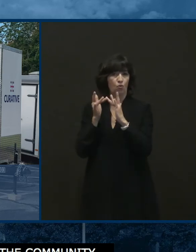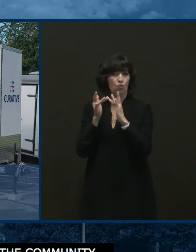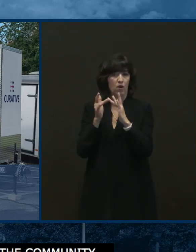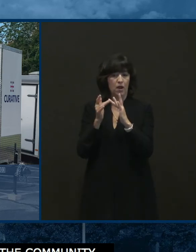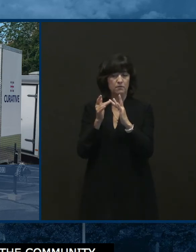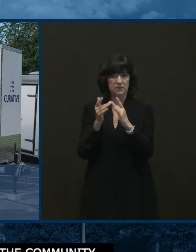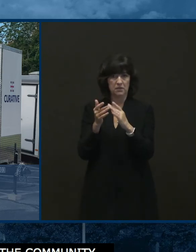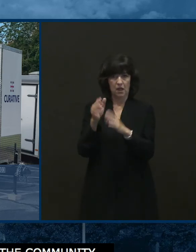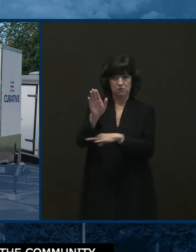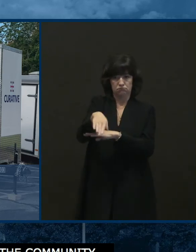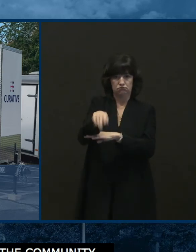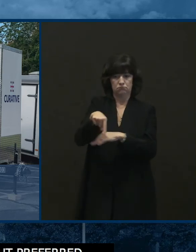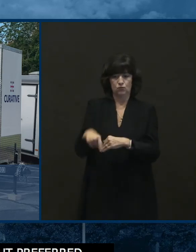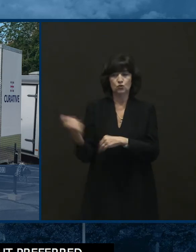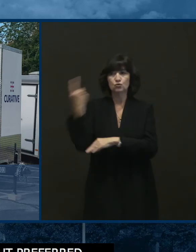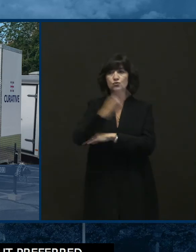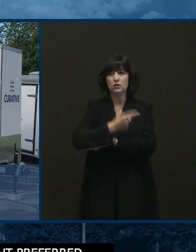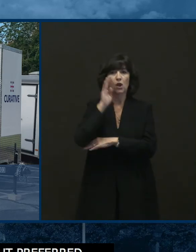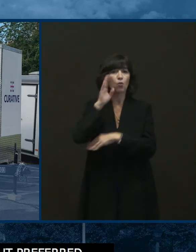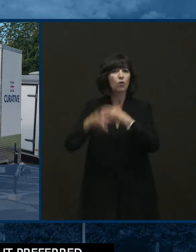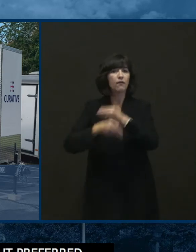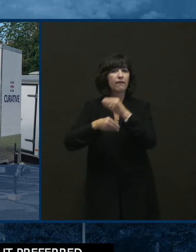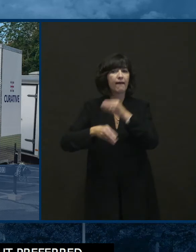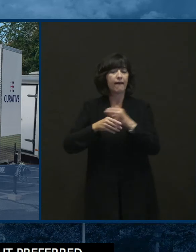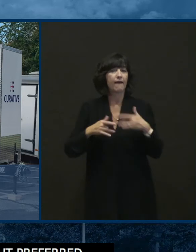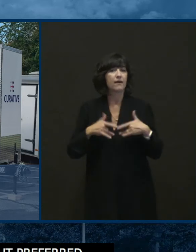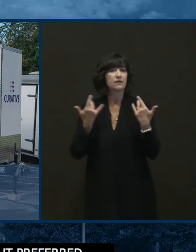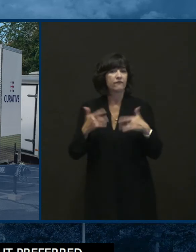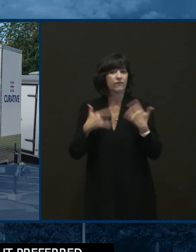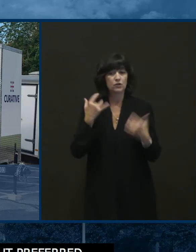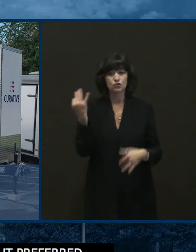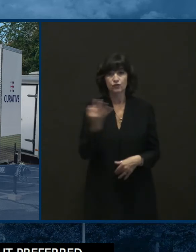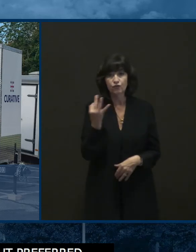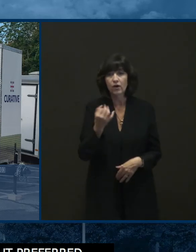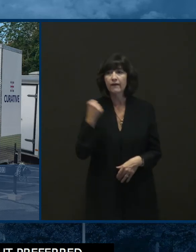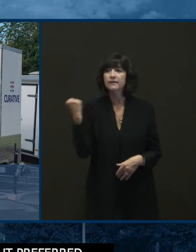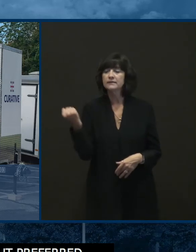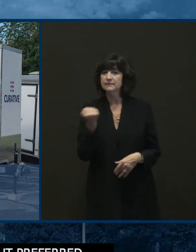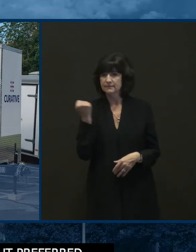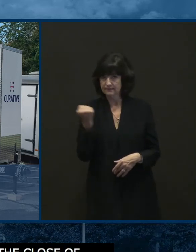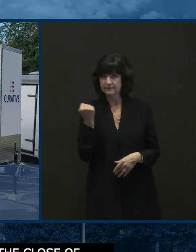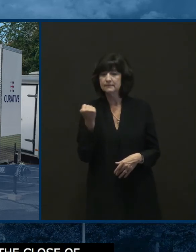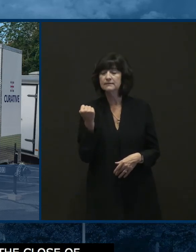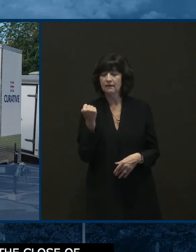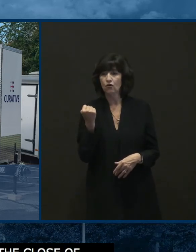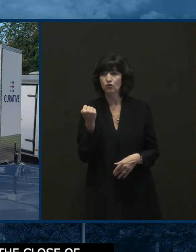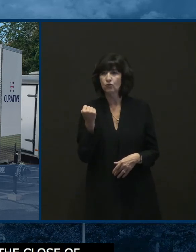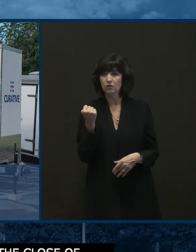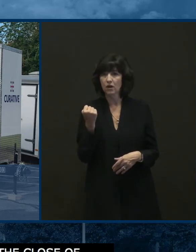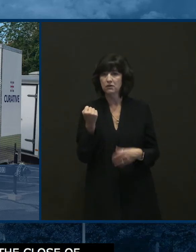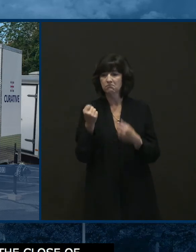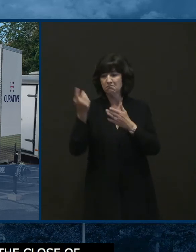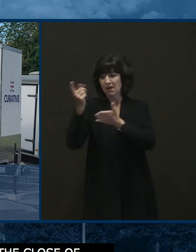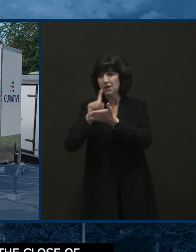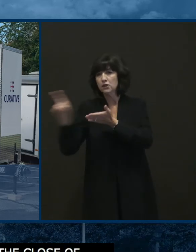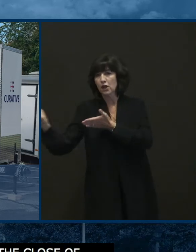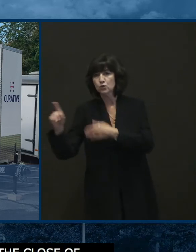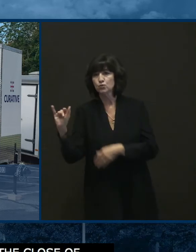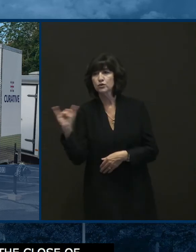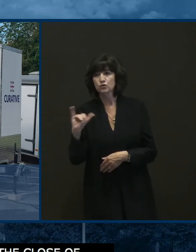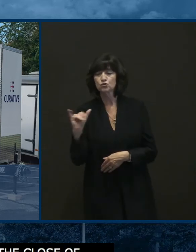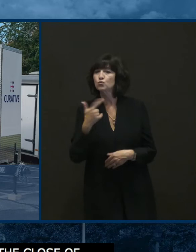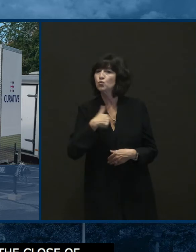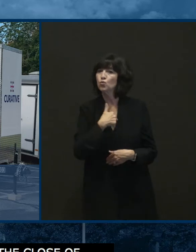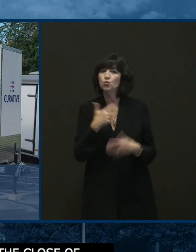also adding events for Friday, Saturday, as well as next week around the state. So this is just another layer that we'll do to get down to the